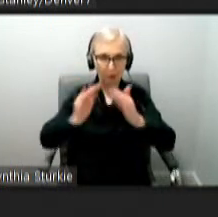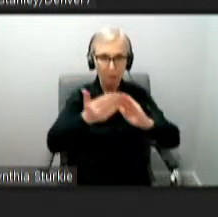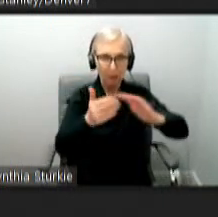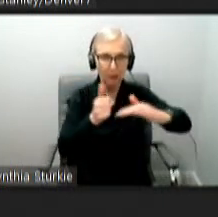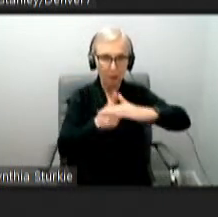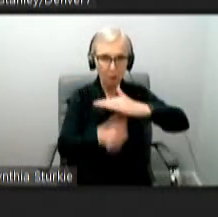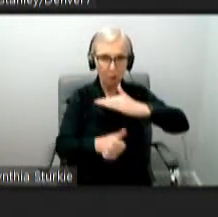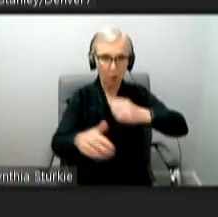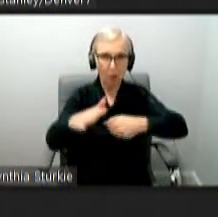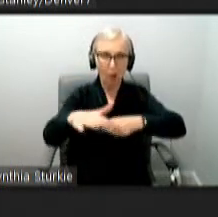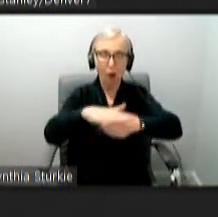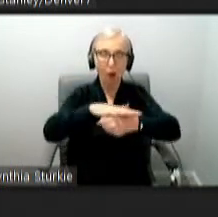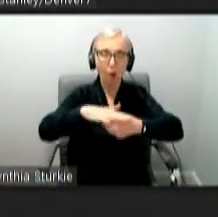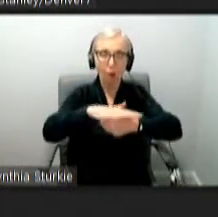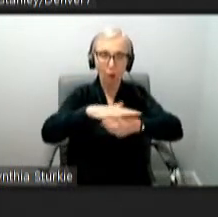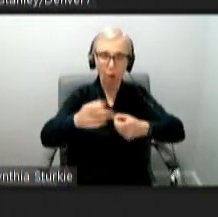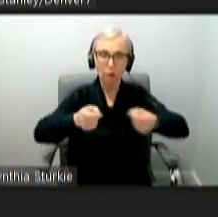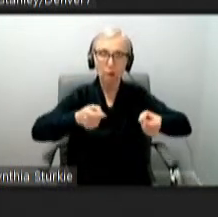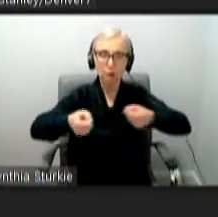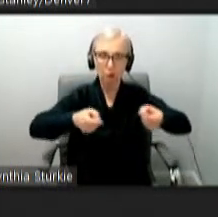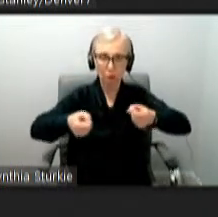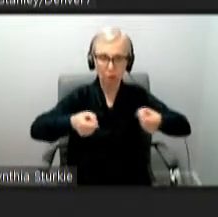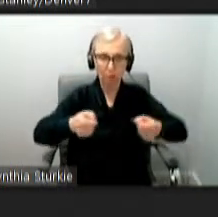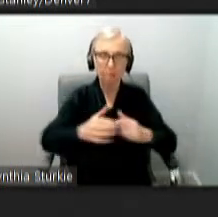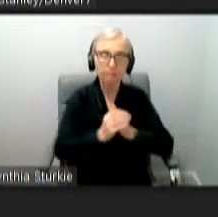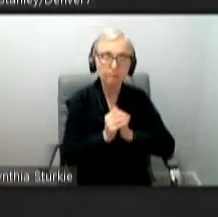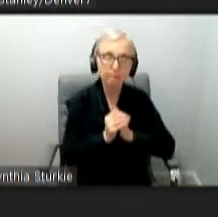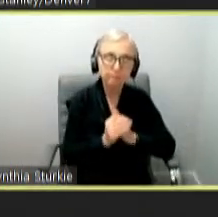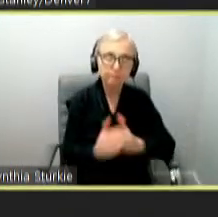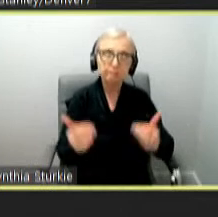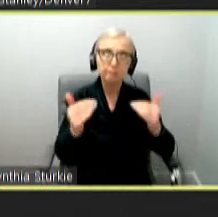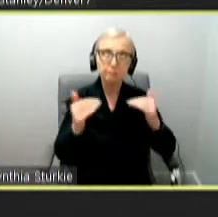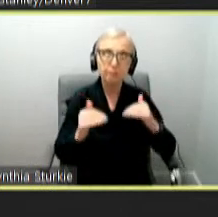within Colorado. Right, let's go to John Daly.